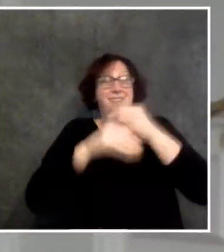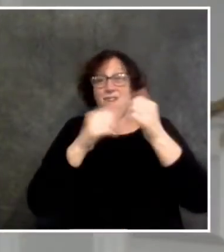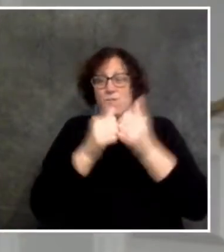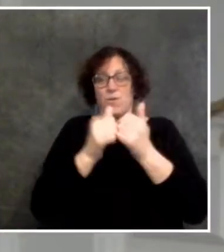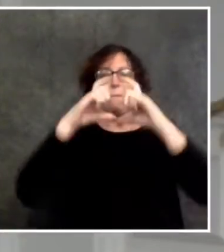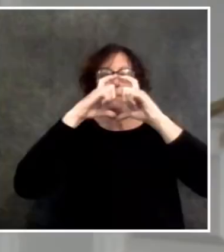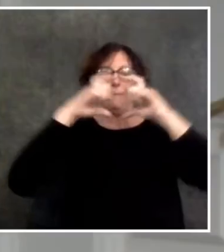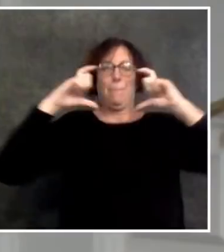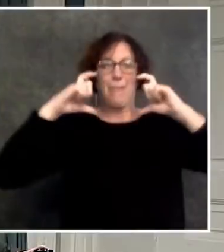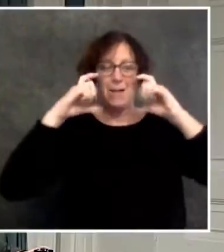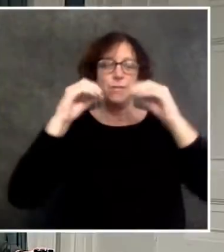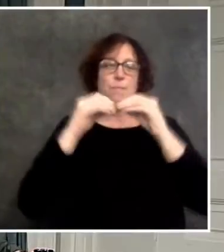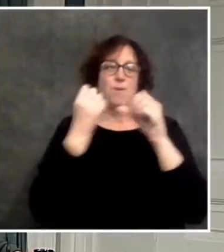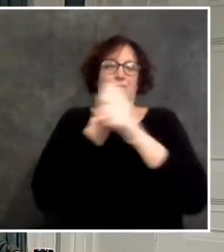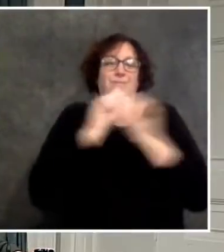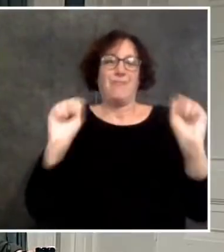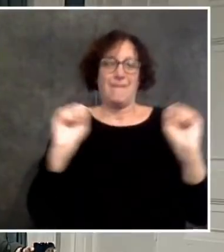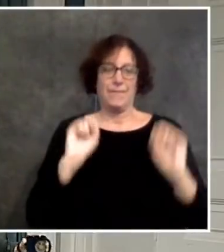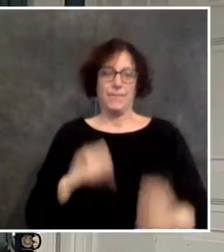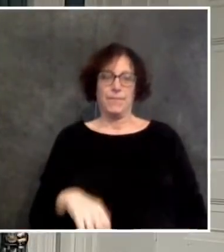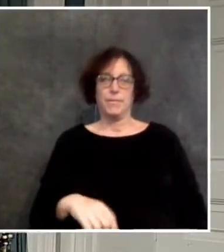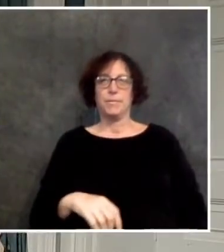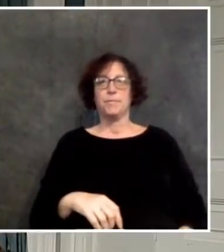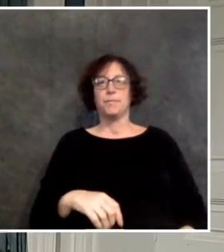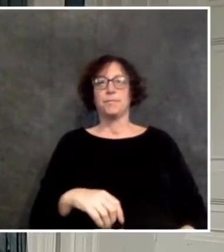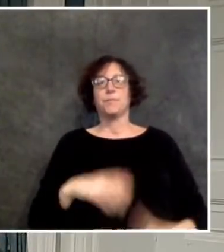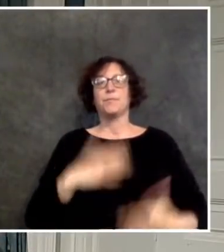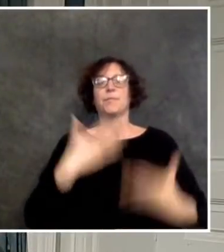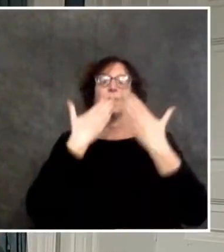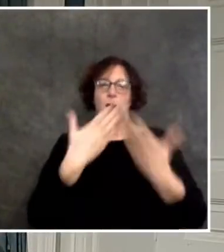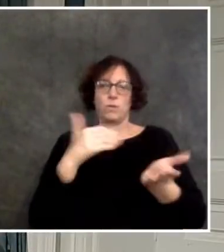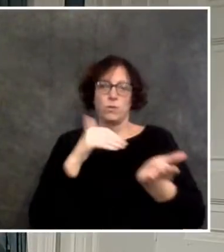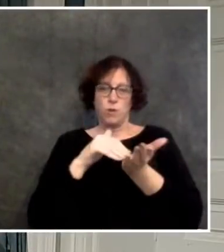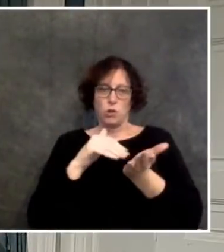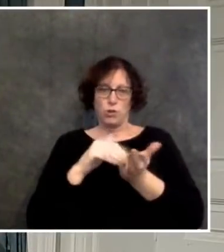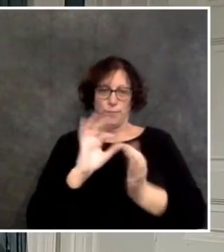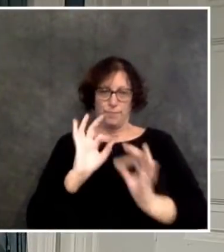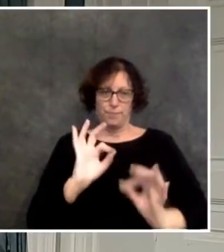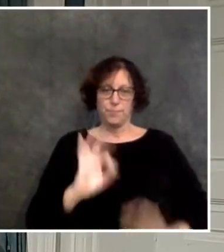Thank you, Doctor. Next, we have Rich from the Post.